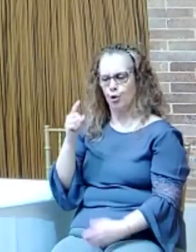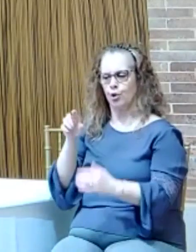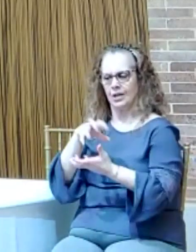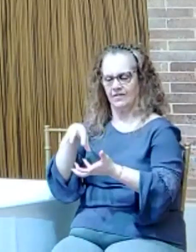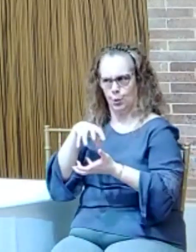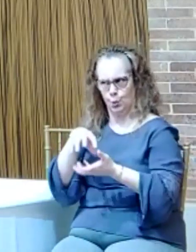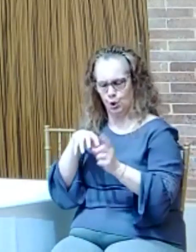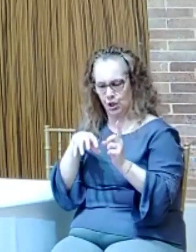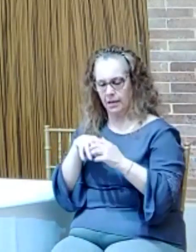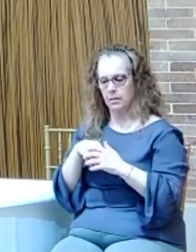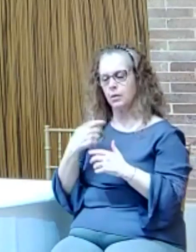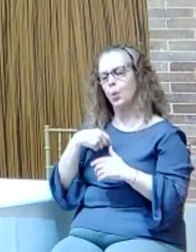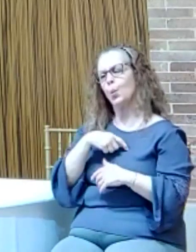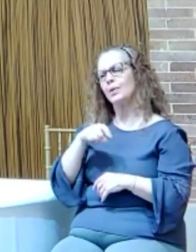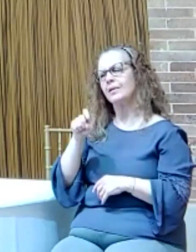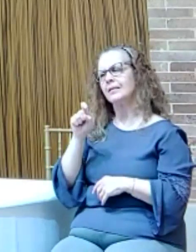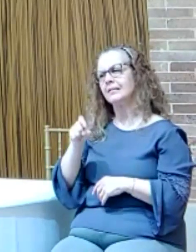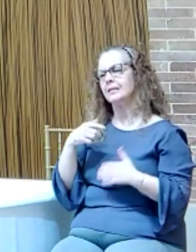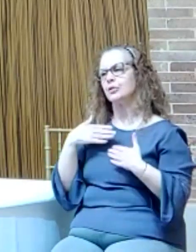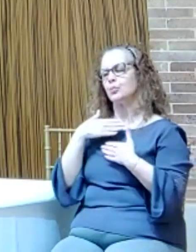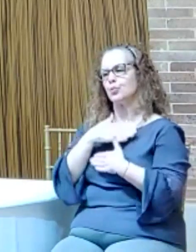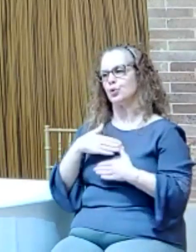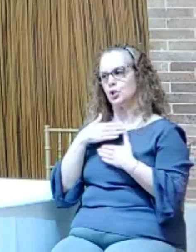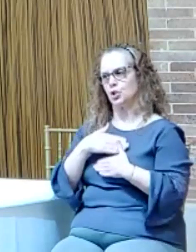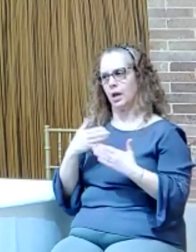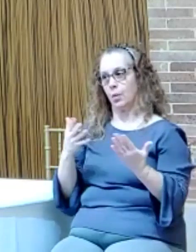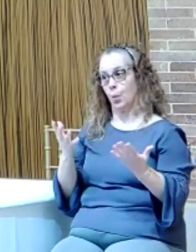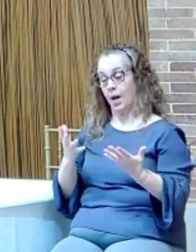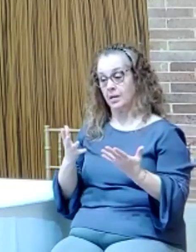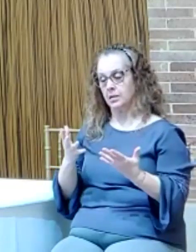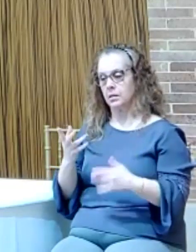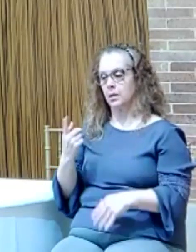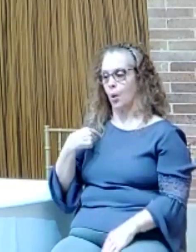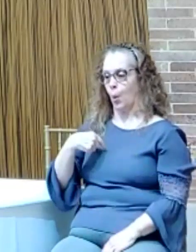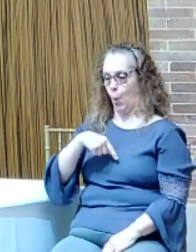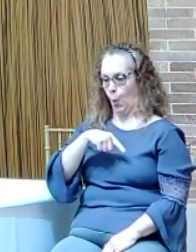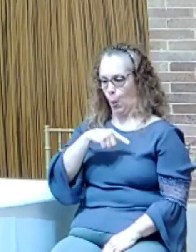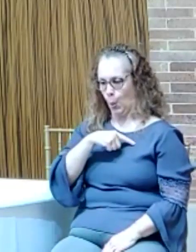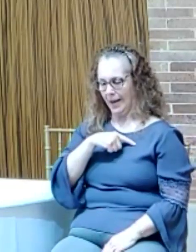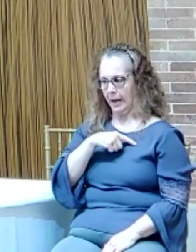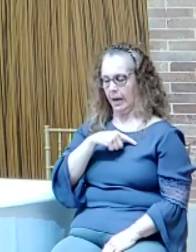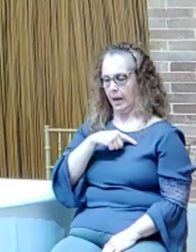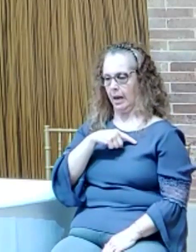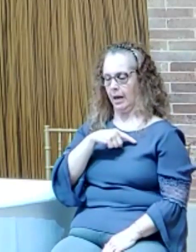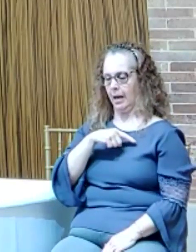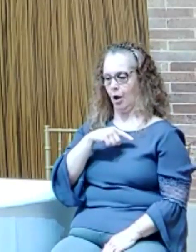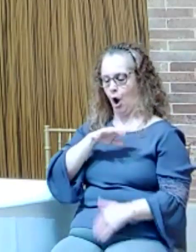uh we need to appreciate that we are all one species but we've